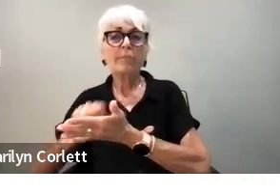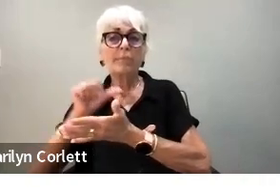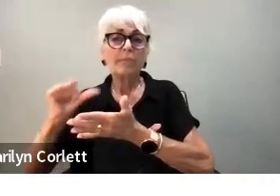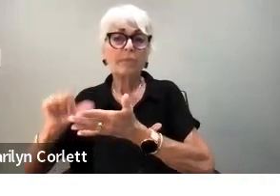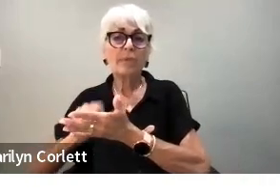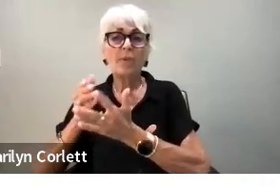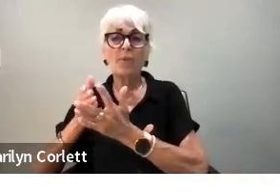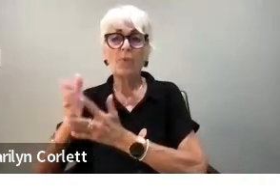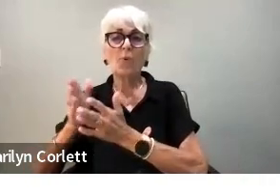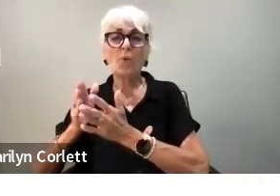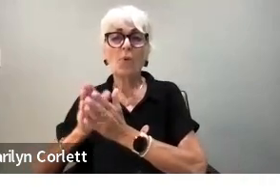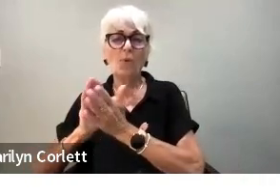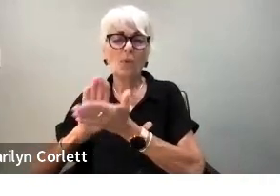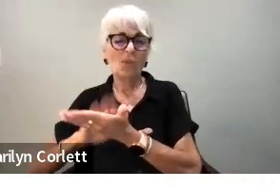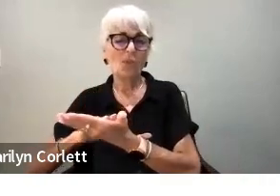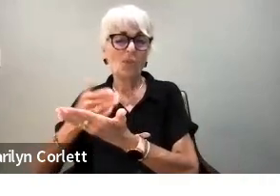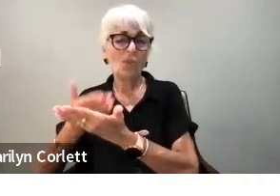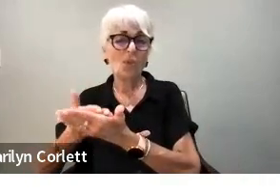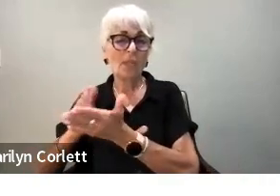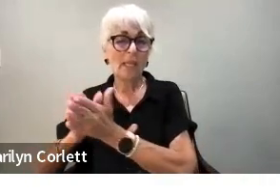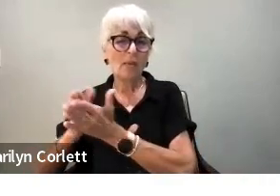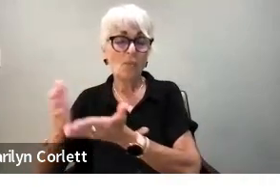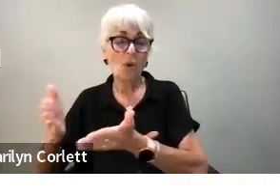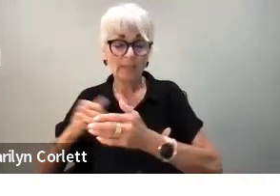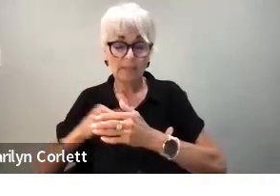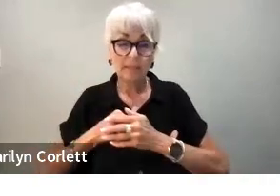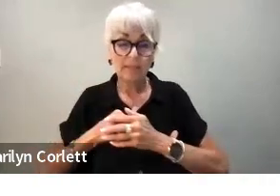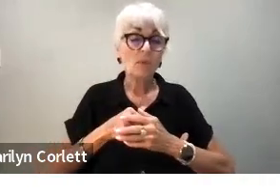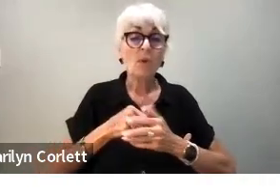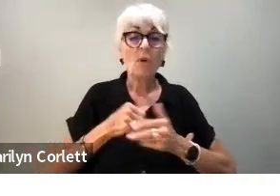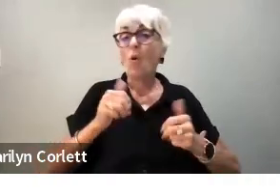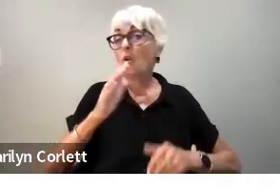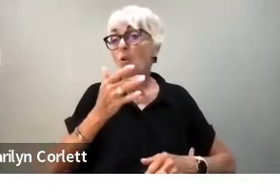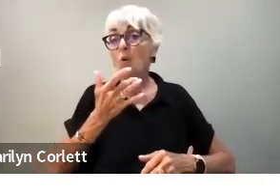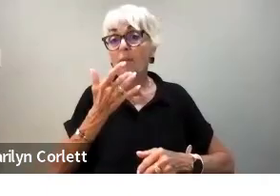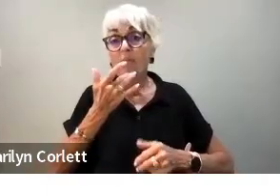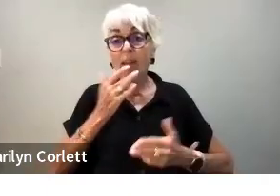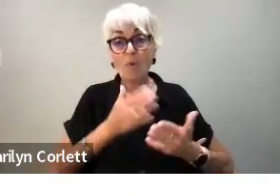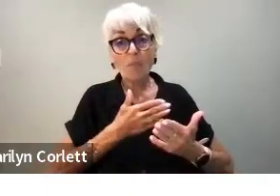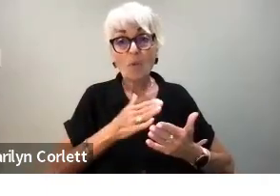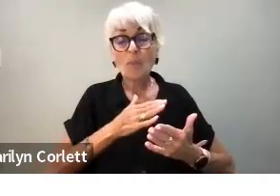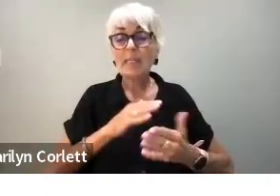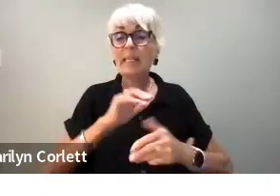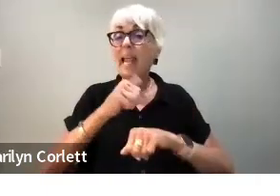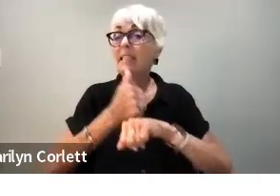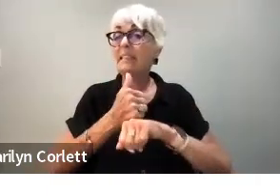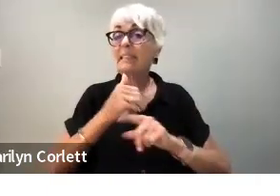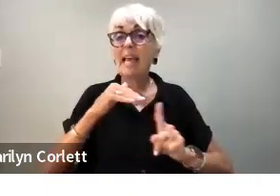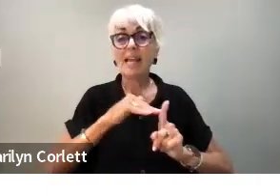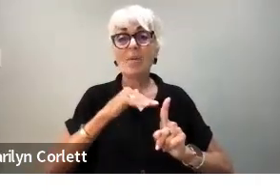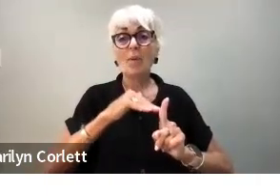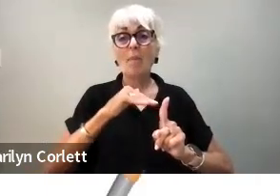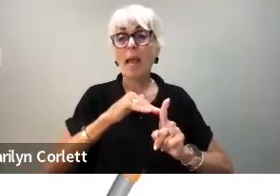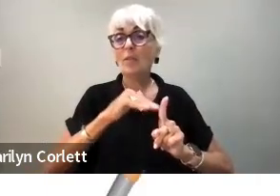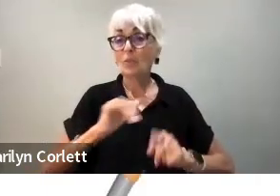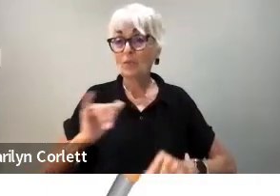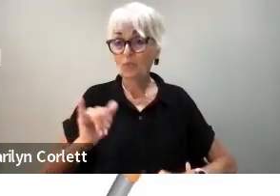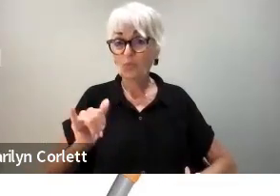be extremely helpful for folks too, or play your favorite music and set reminders as well.